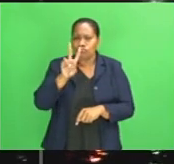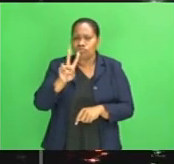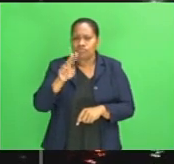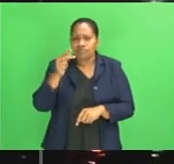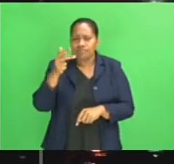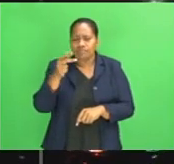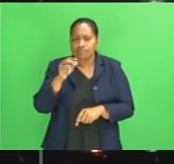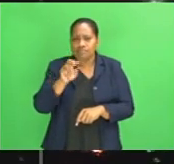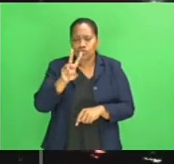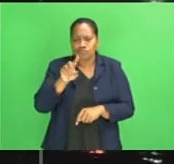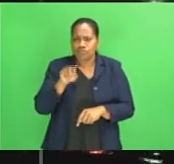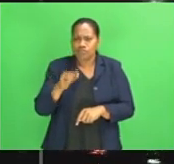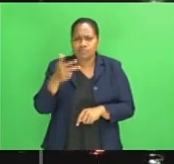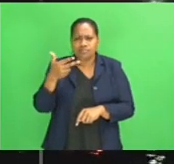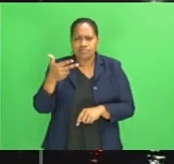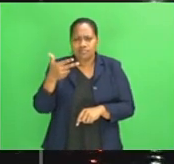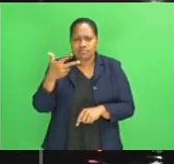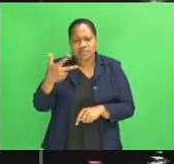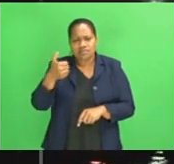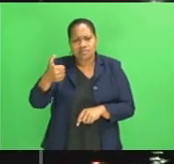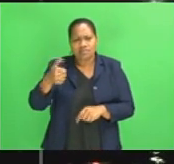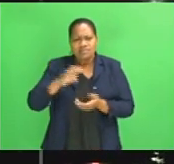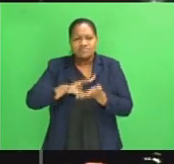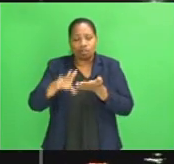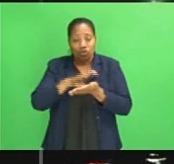$286.2 million will be shared amongst